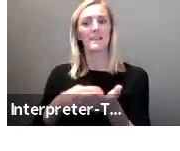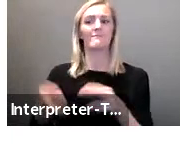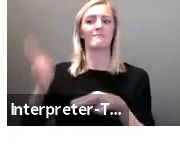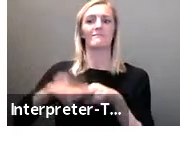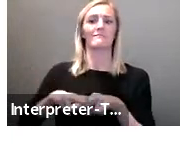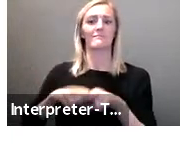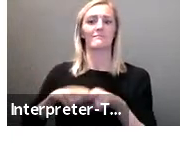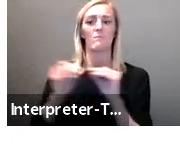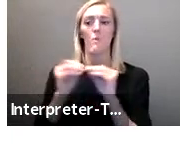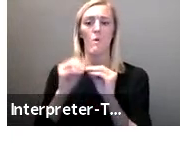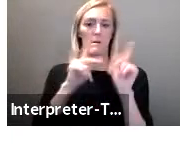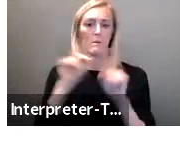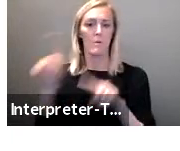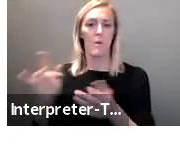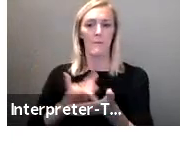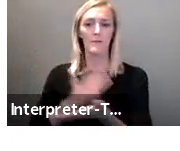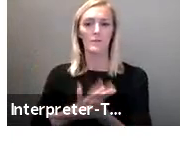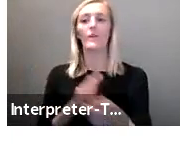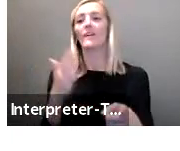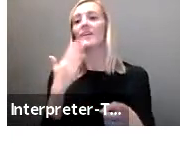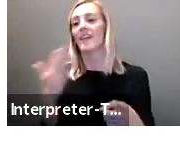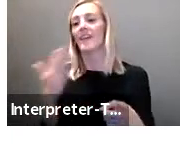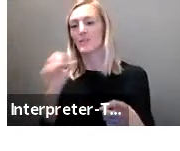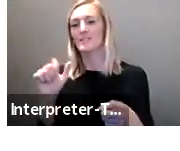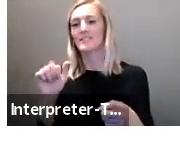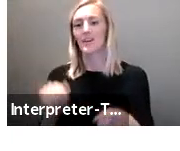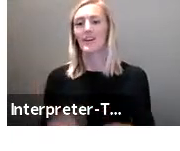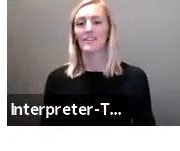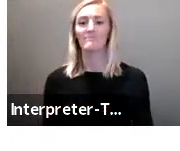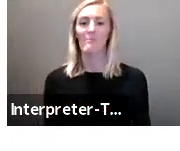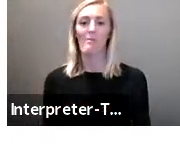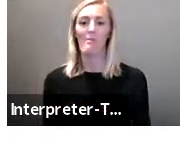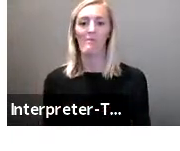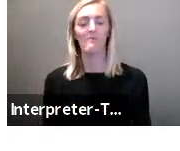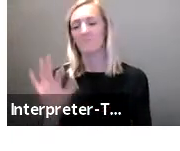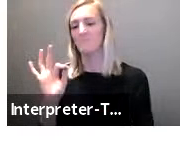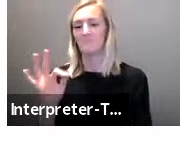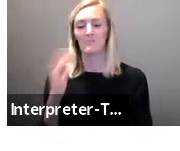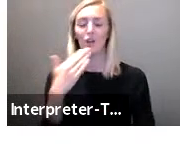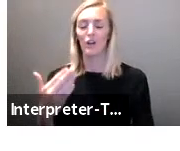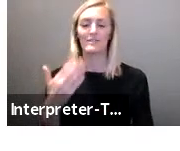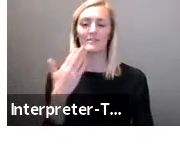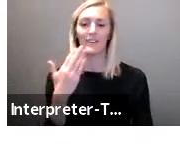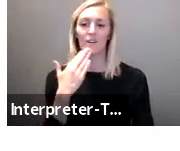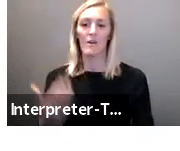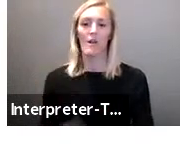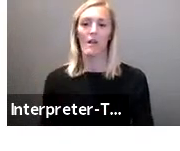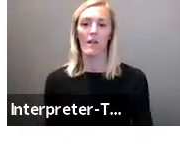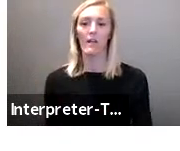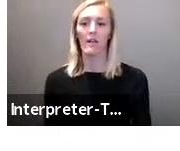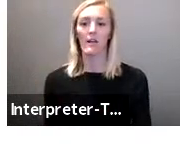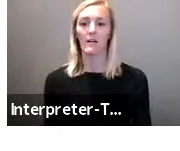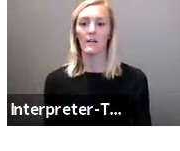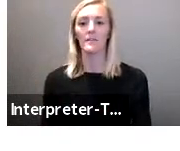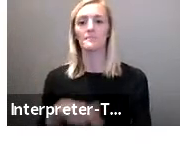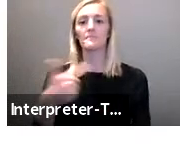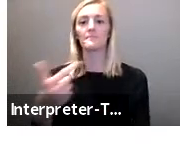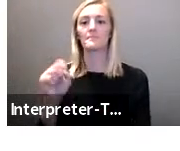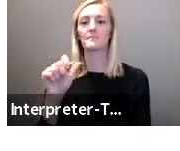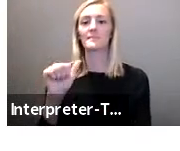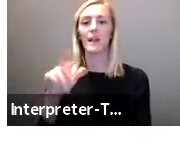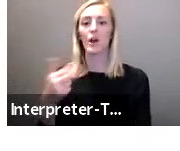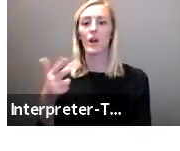medical schools. Great, and, thank you, and Sarah. graduating. And yeah, all right. I think that's a good debrief. Thank you. Sarah Landry, your